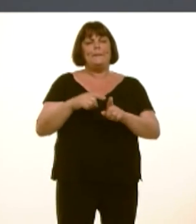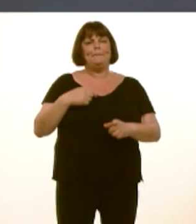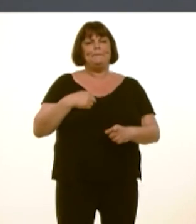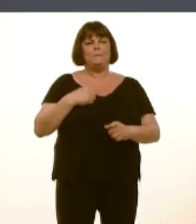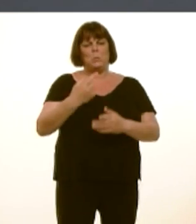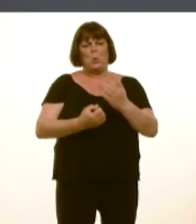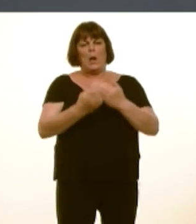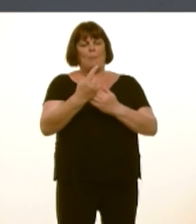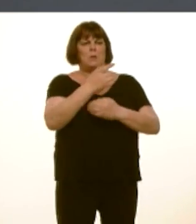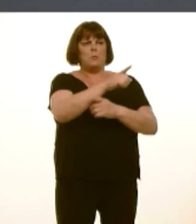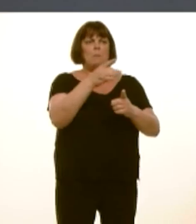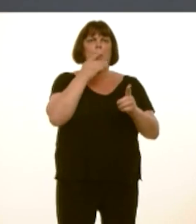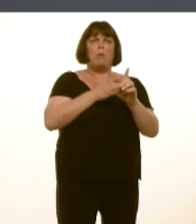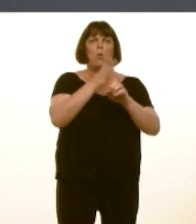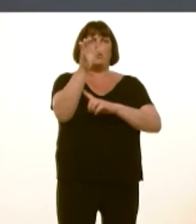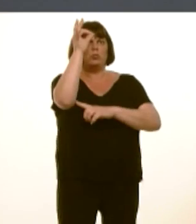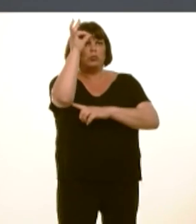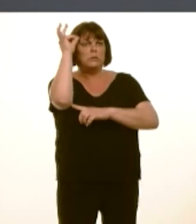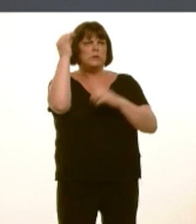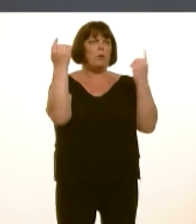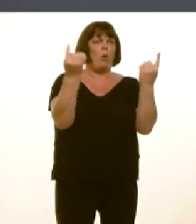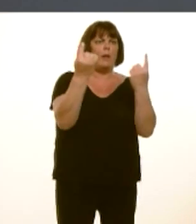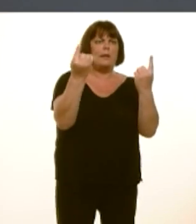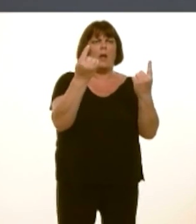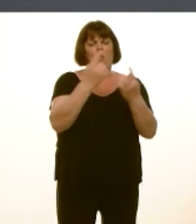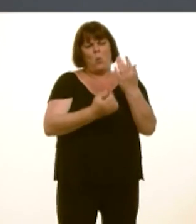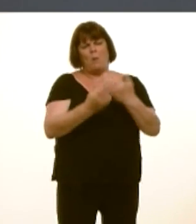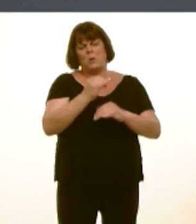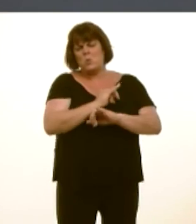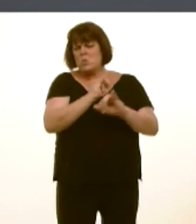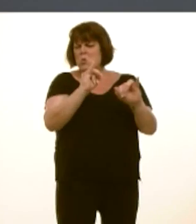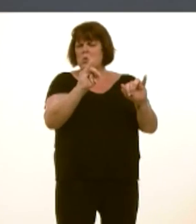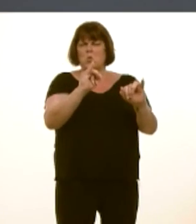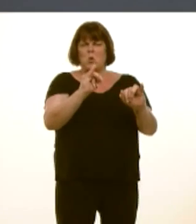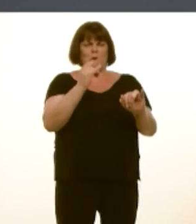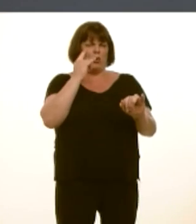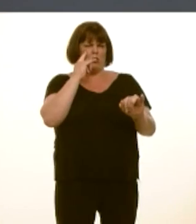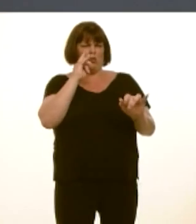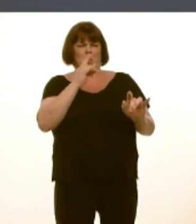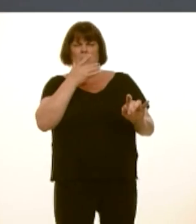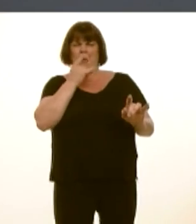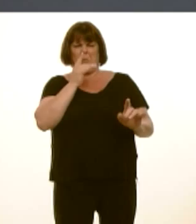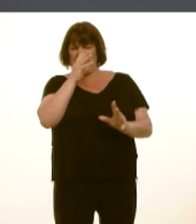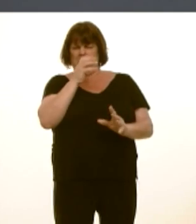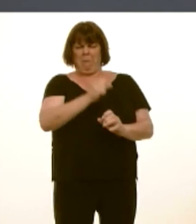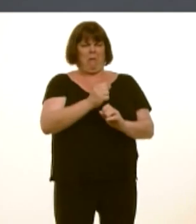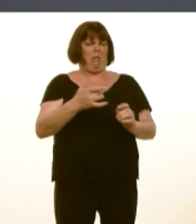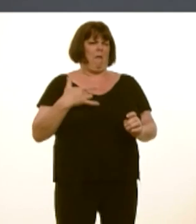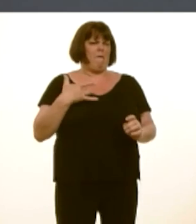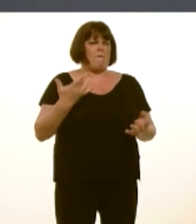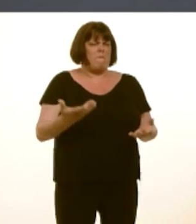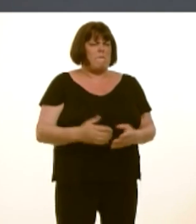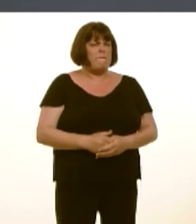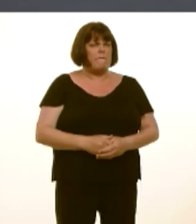upon holidaymakers in Tunisia last week were deplorable and reflected a heinous disregard for human life.